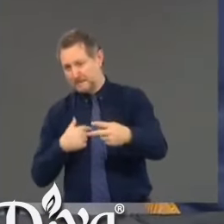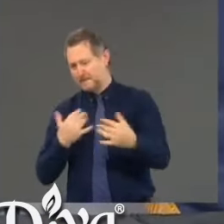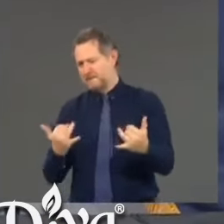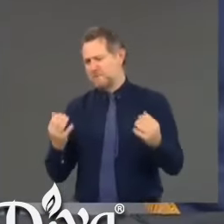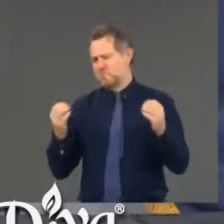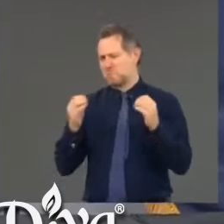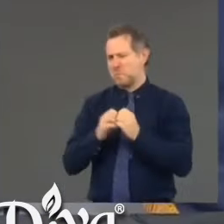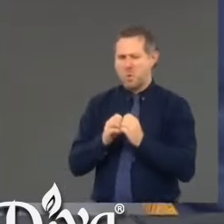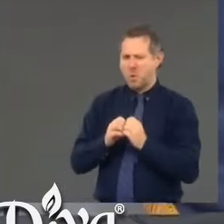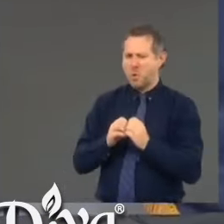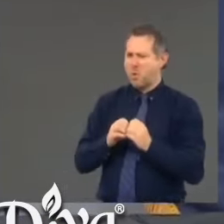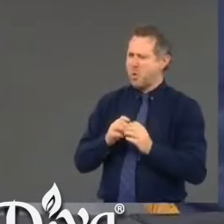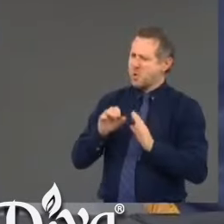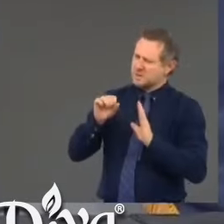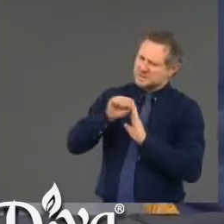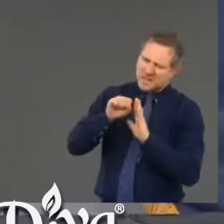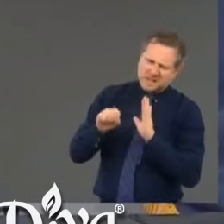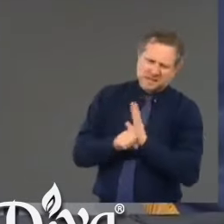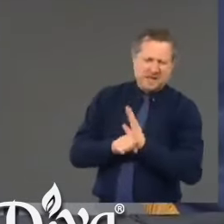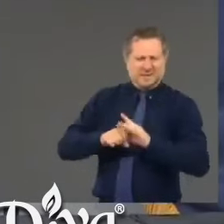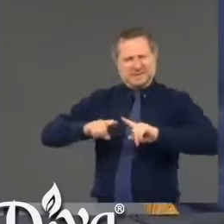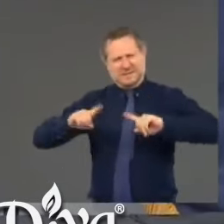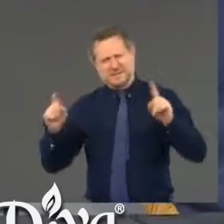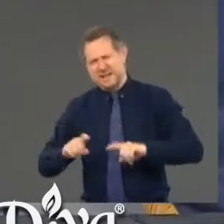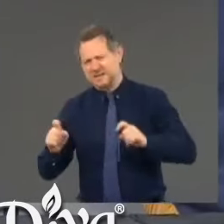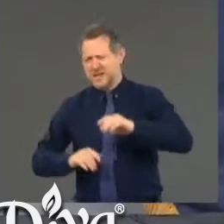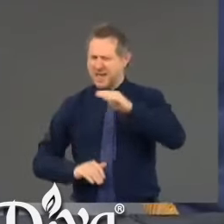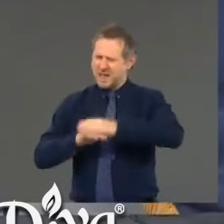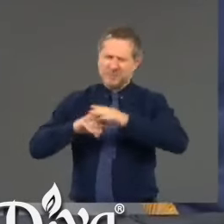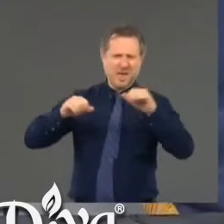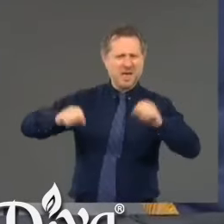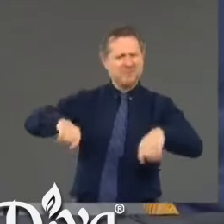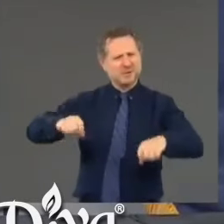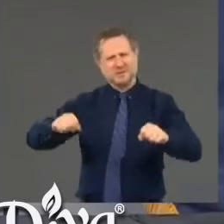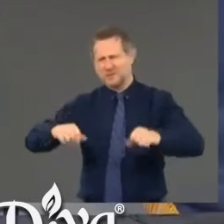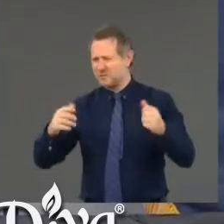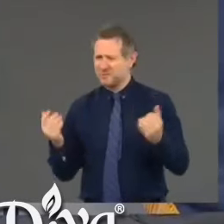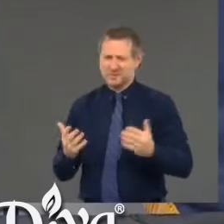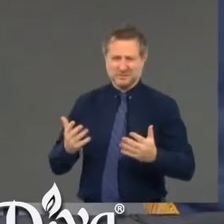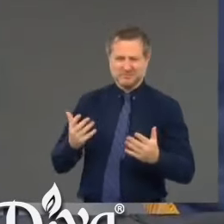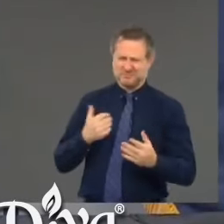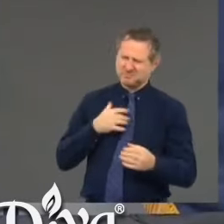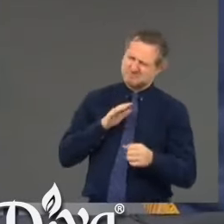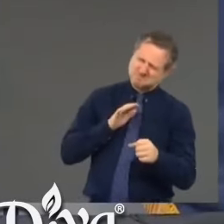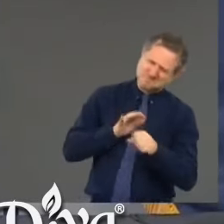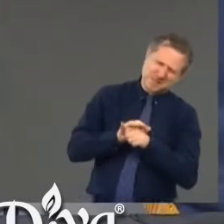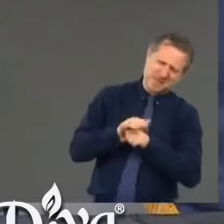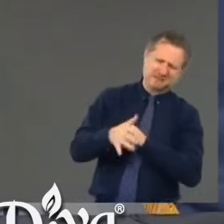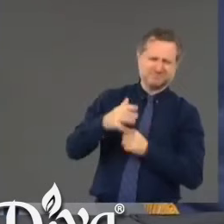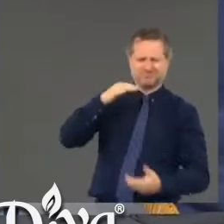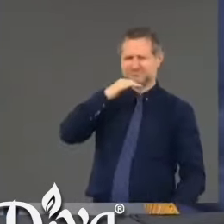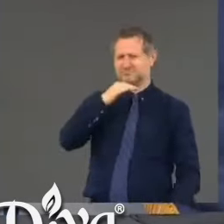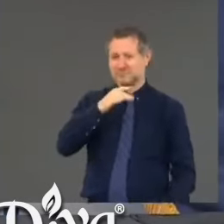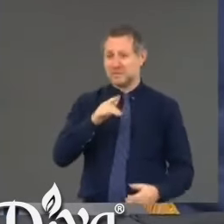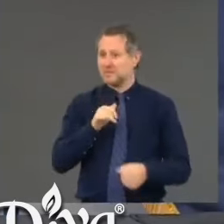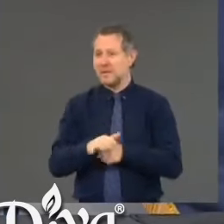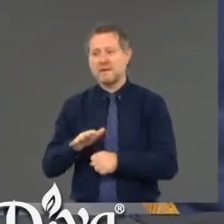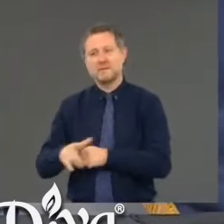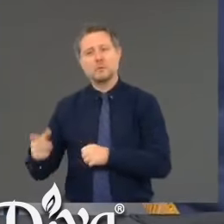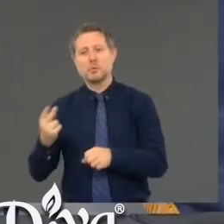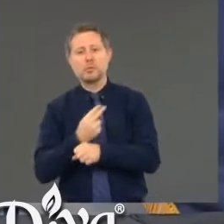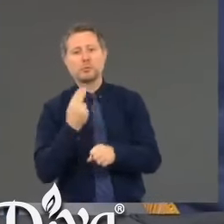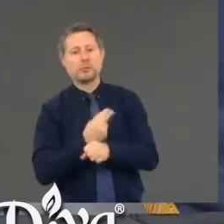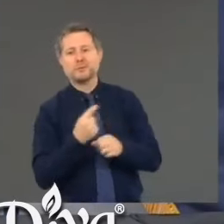testing capacity than we have people taking tests. How ironic is that?